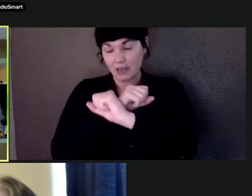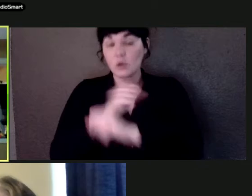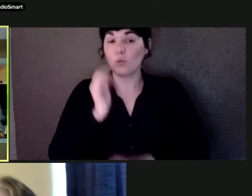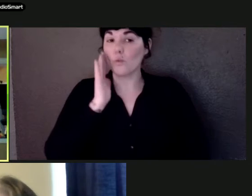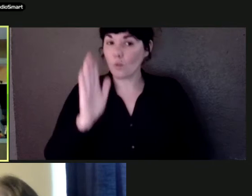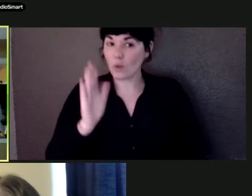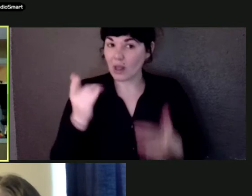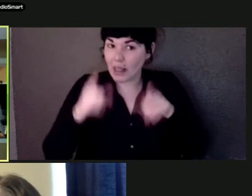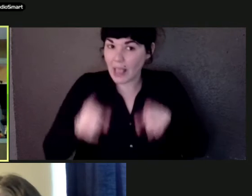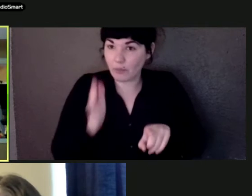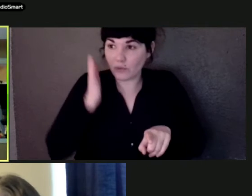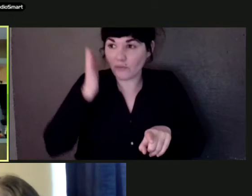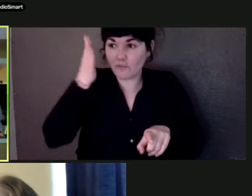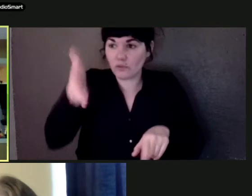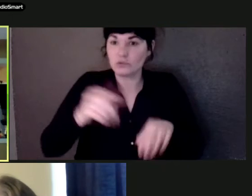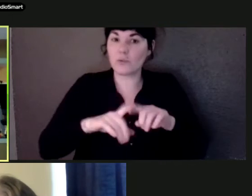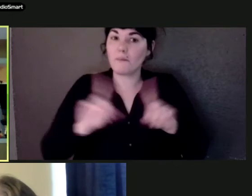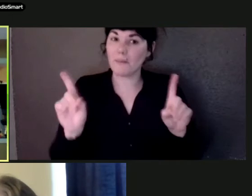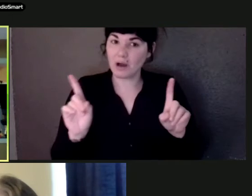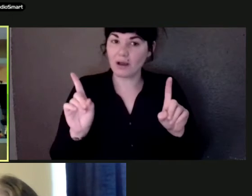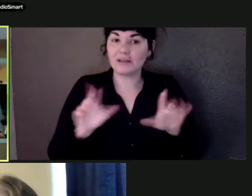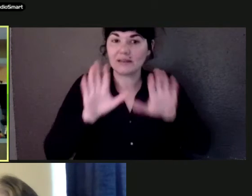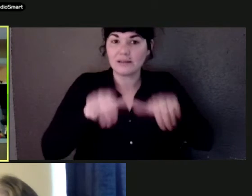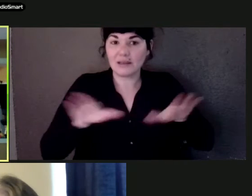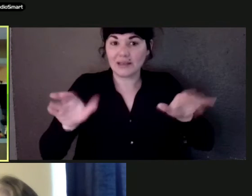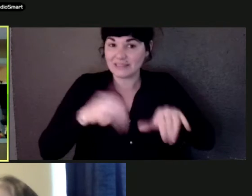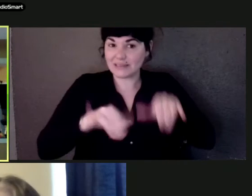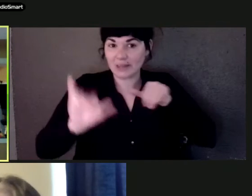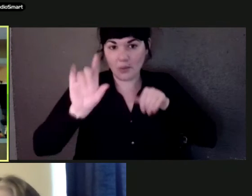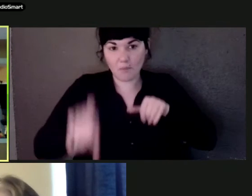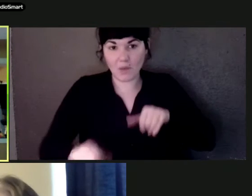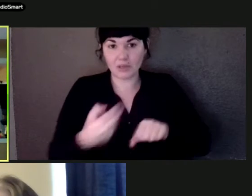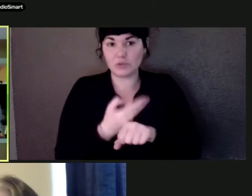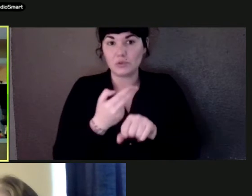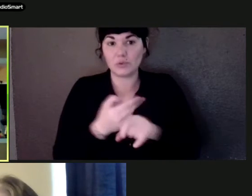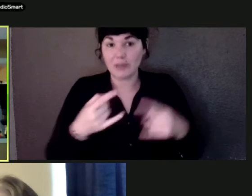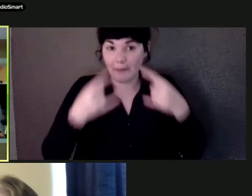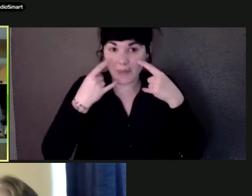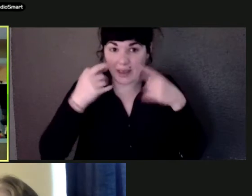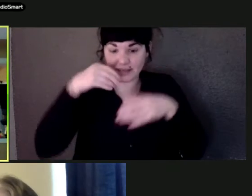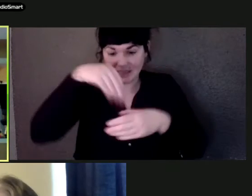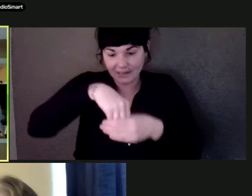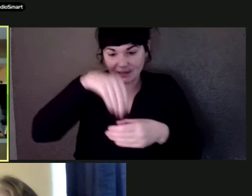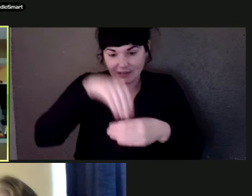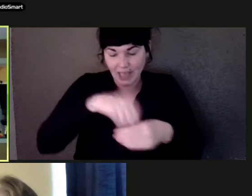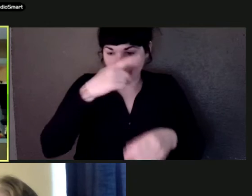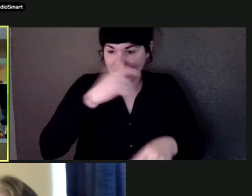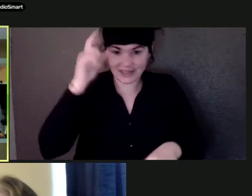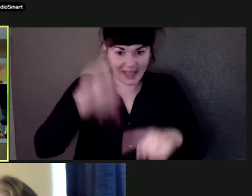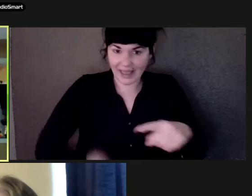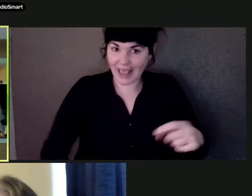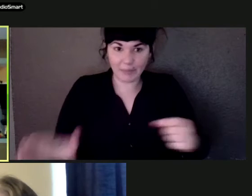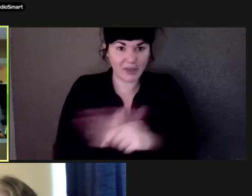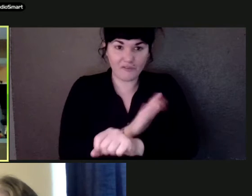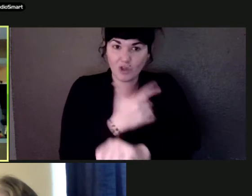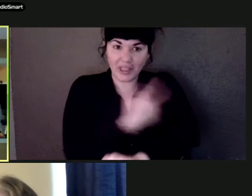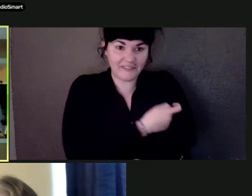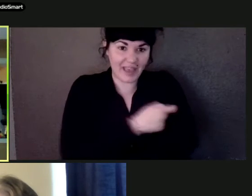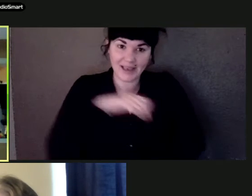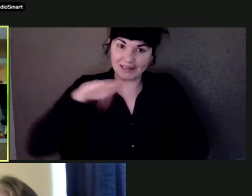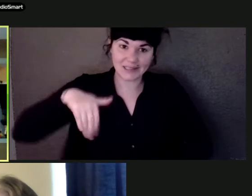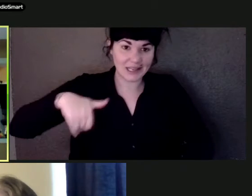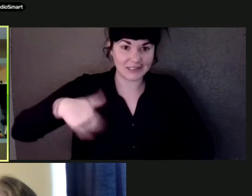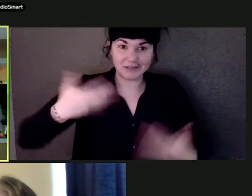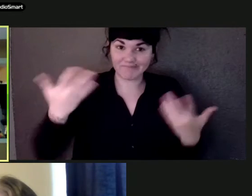still need to wear a mask when inside because they can't be fully vaccinated, unfortunately. So, you know, just make sure you're in good